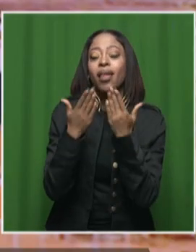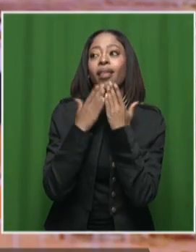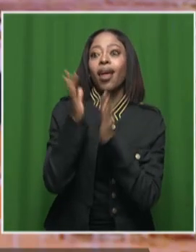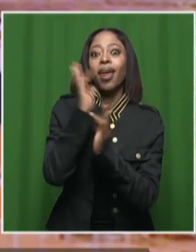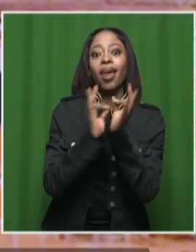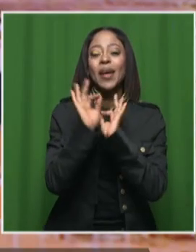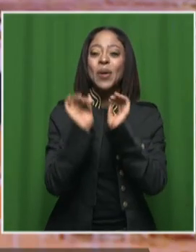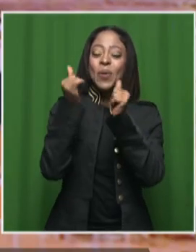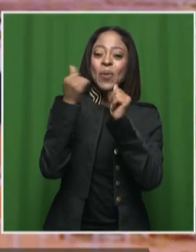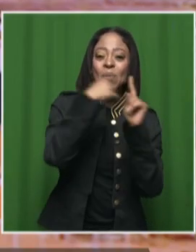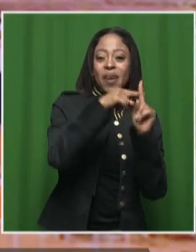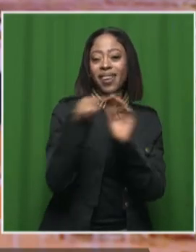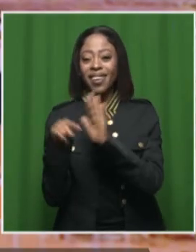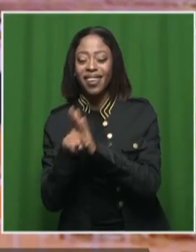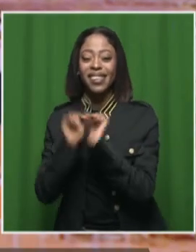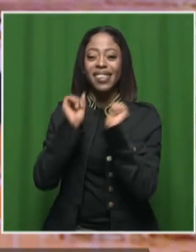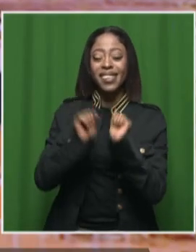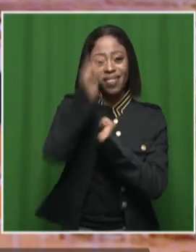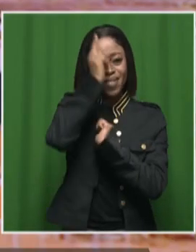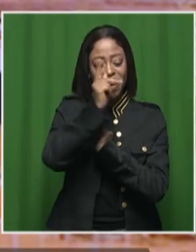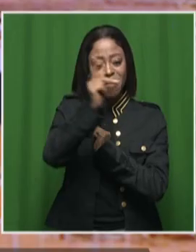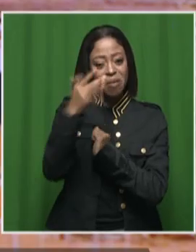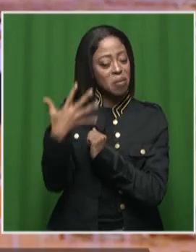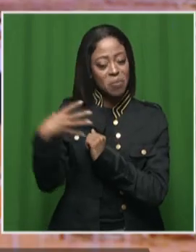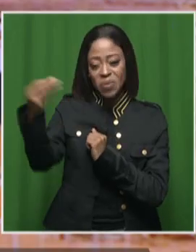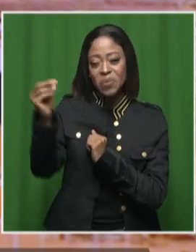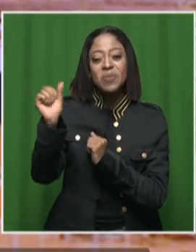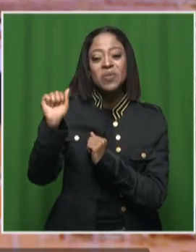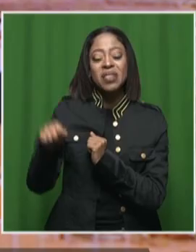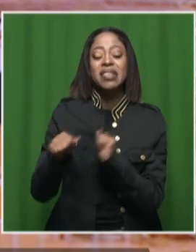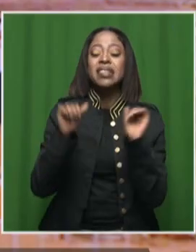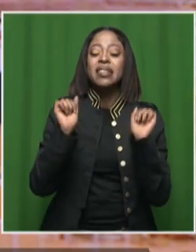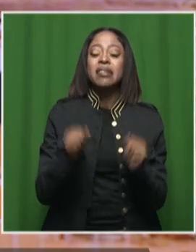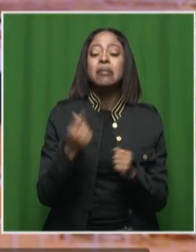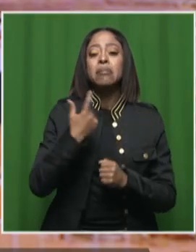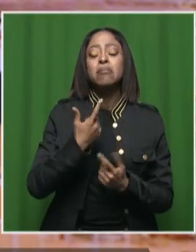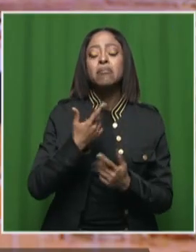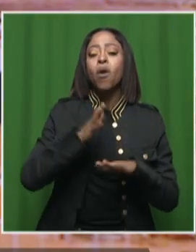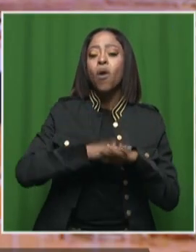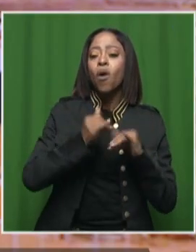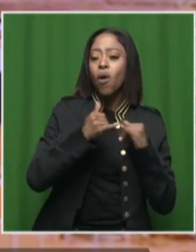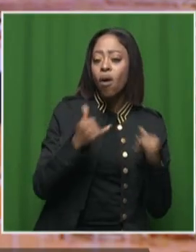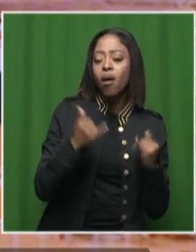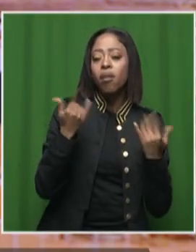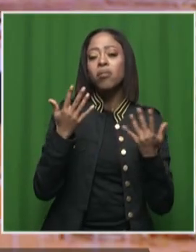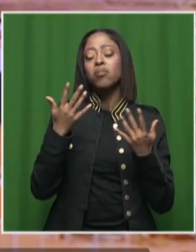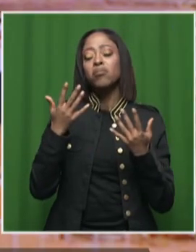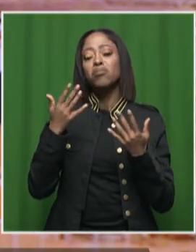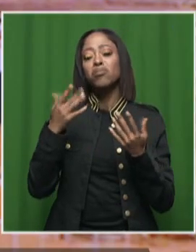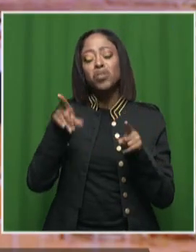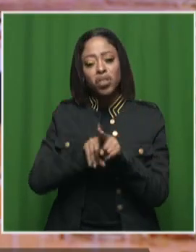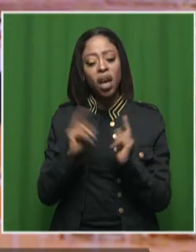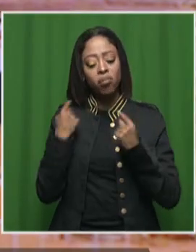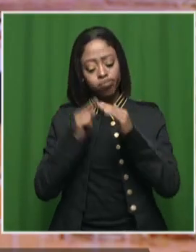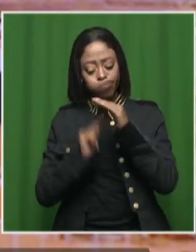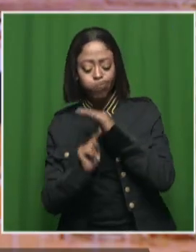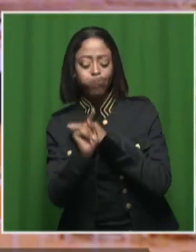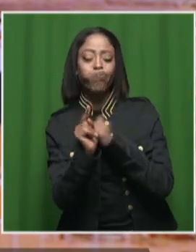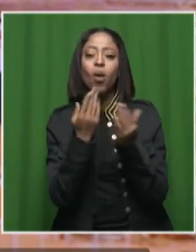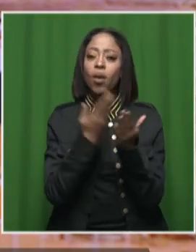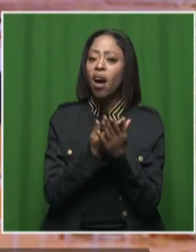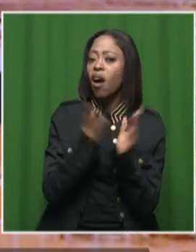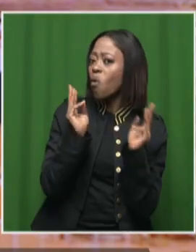for us as well. Professor, I'm going to let you go. Obviously, it's an in-person and online event. Is anybody able to